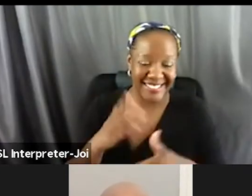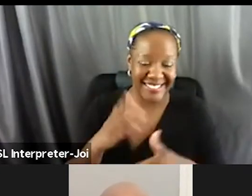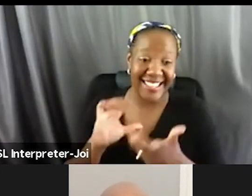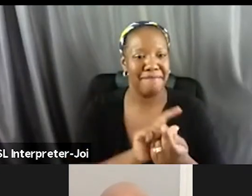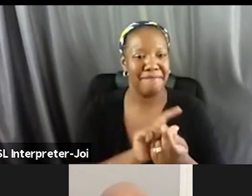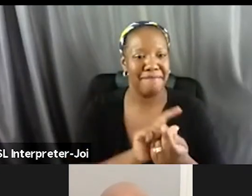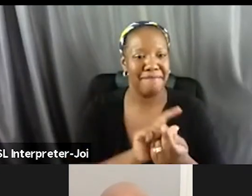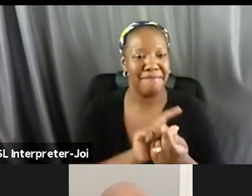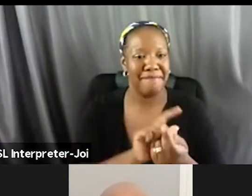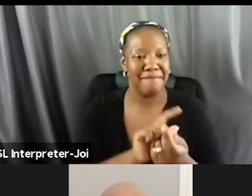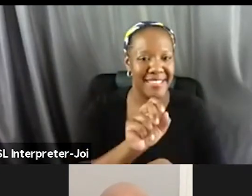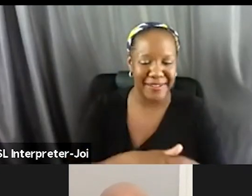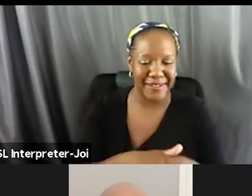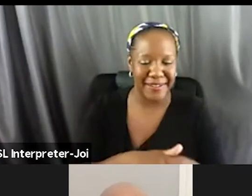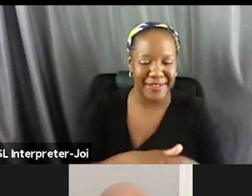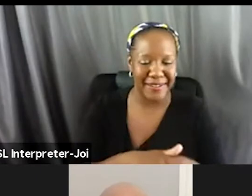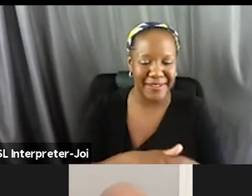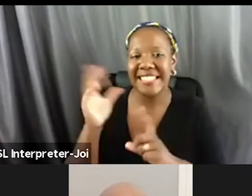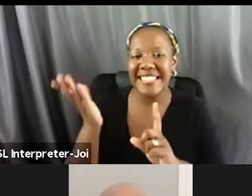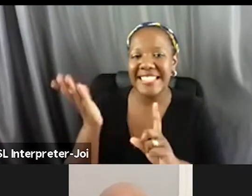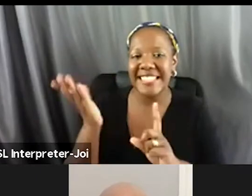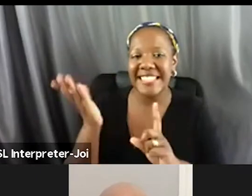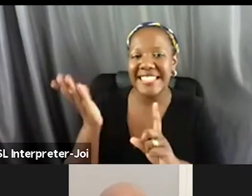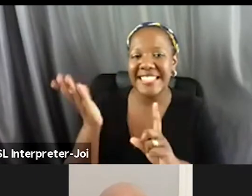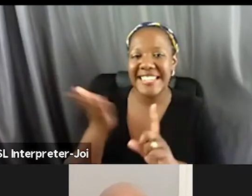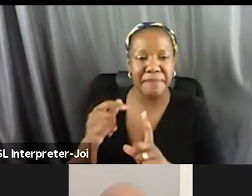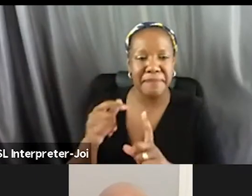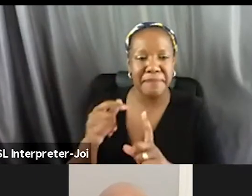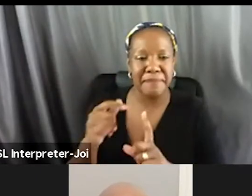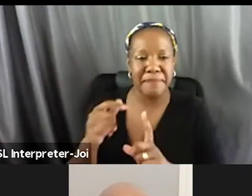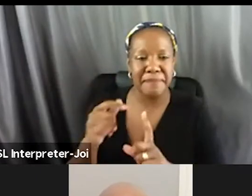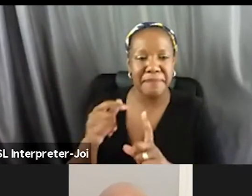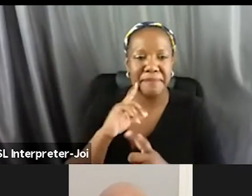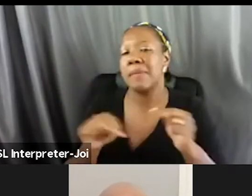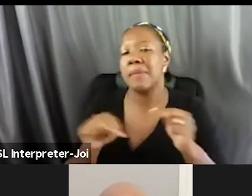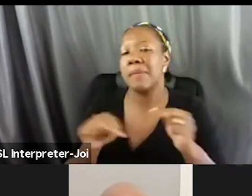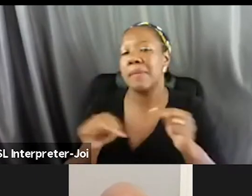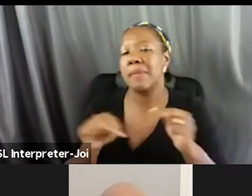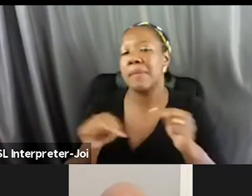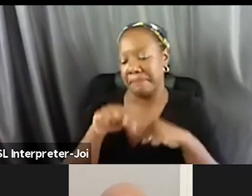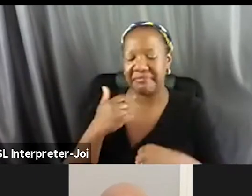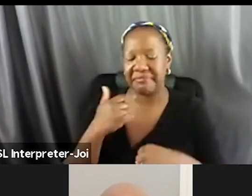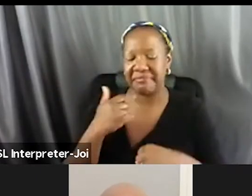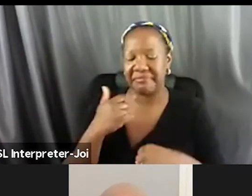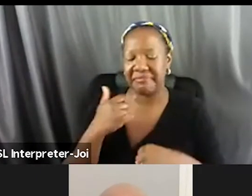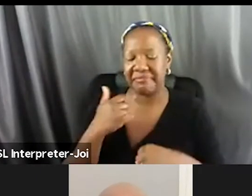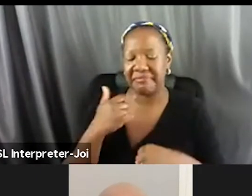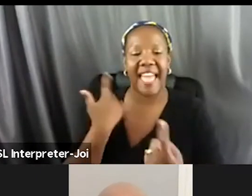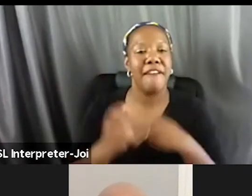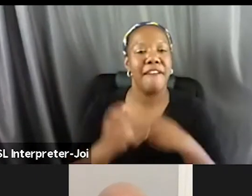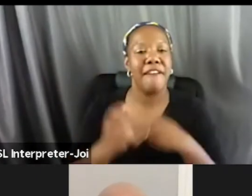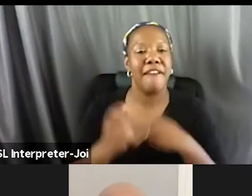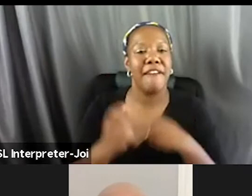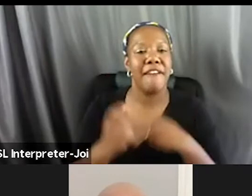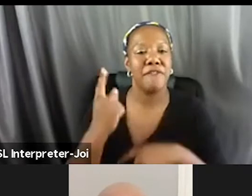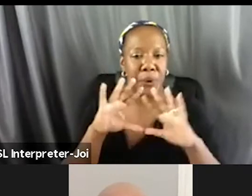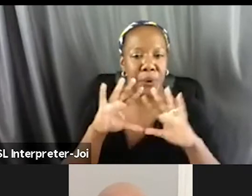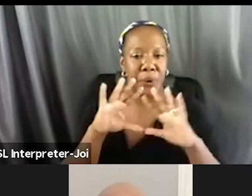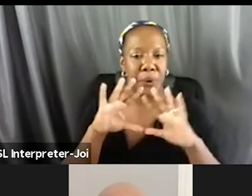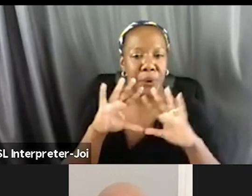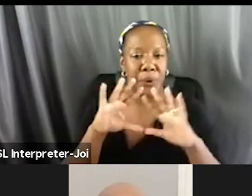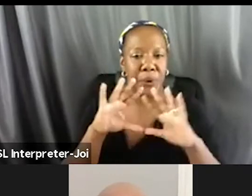that I didn't convince them. I met them through, let me go back. So I met everyone through a group or an